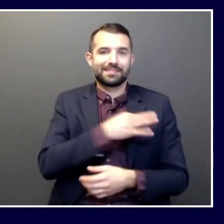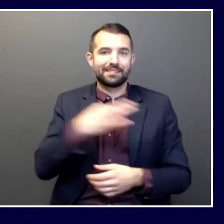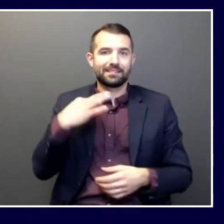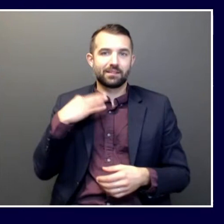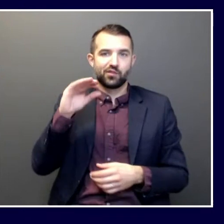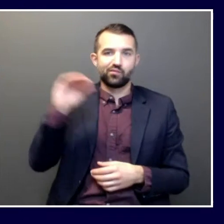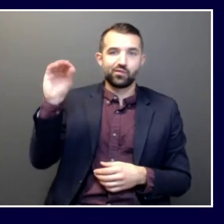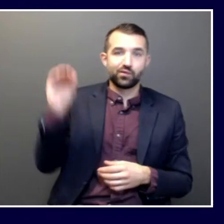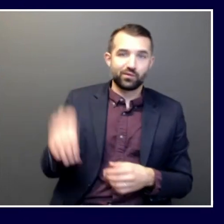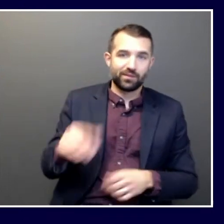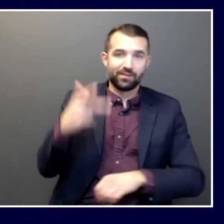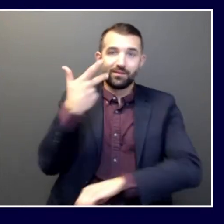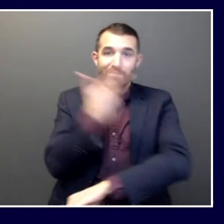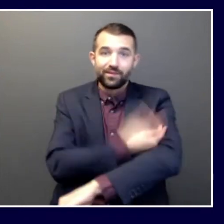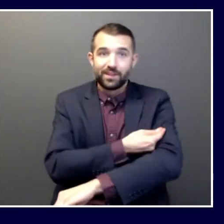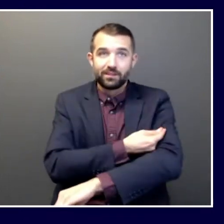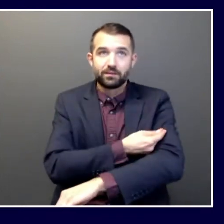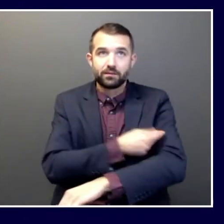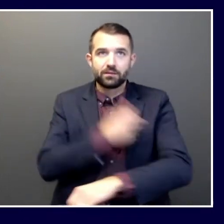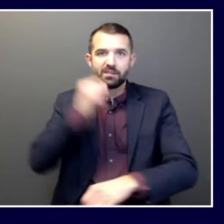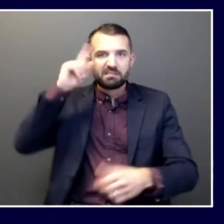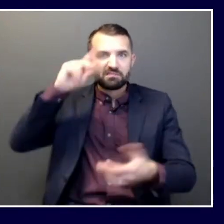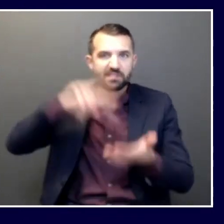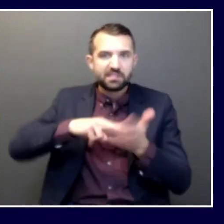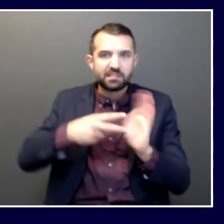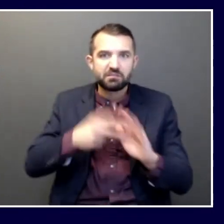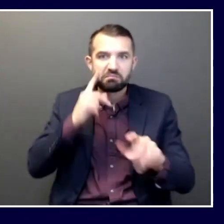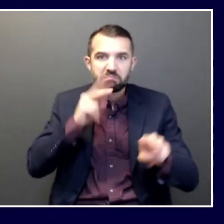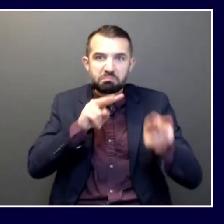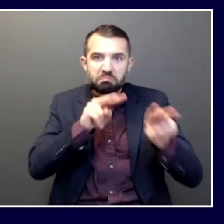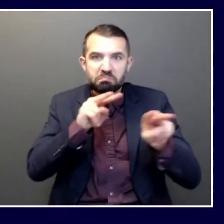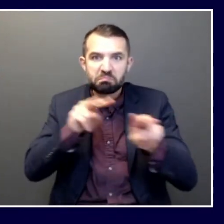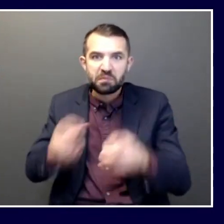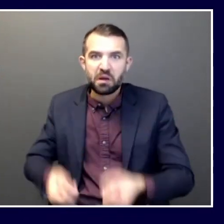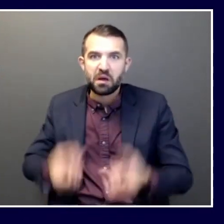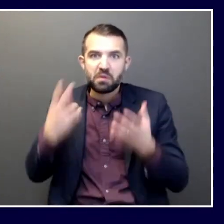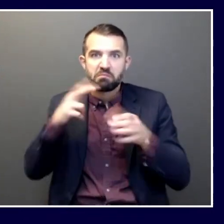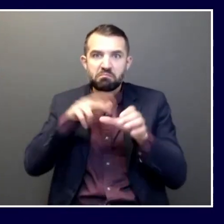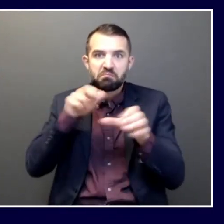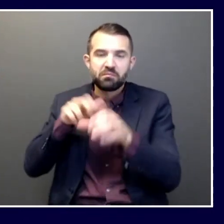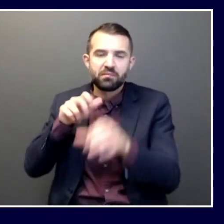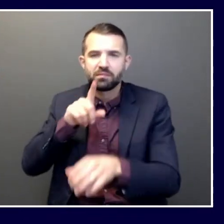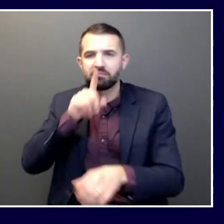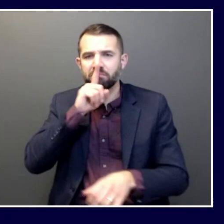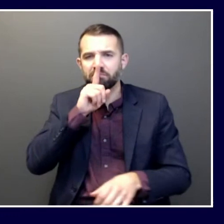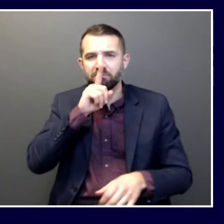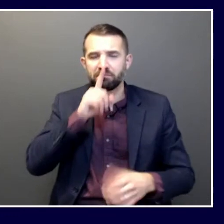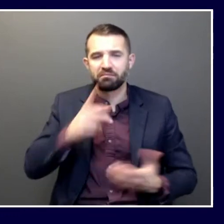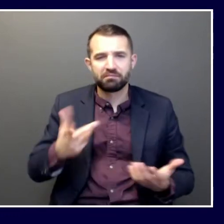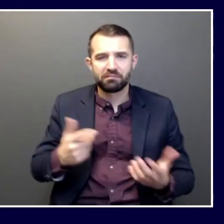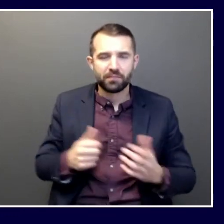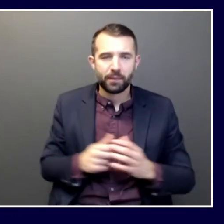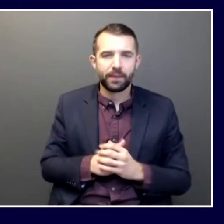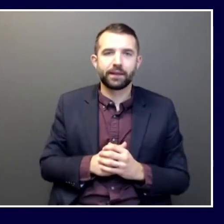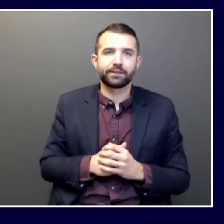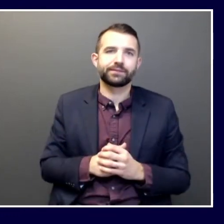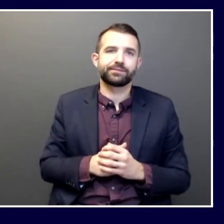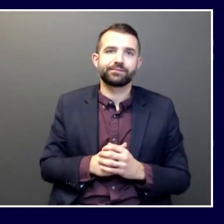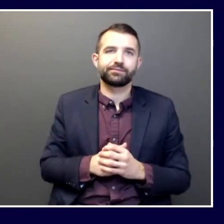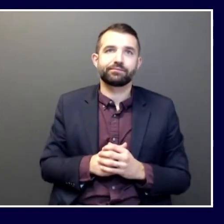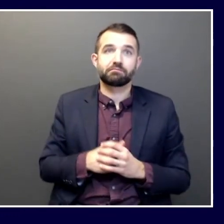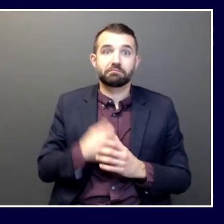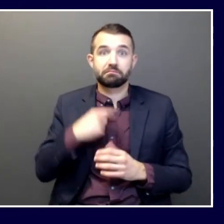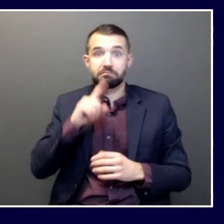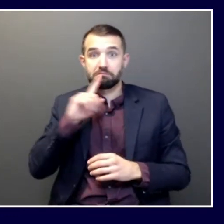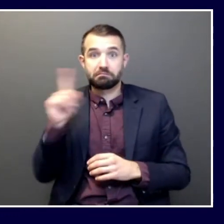anything else. Okay, and if I can just follow up quickly, obviously the mandate doesn't cover all healthcare workers in the state.